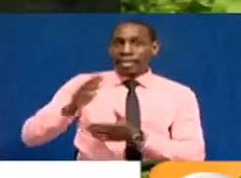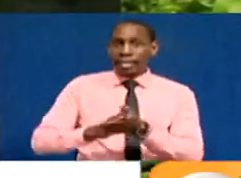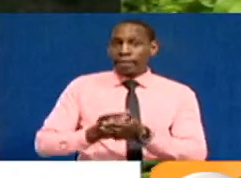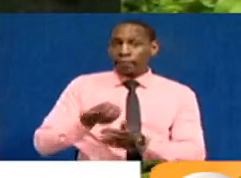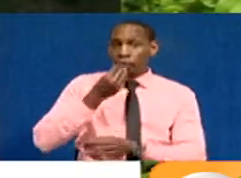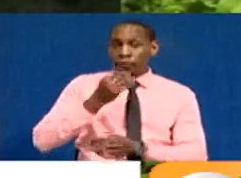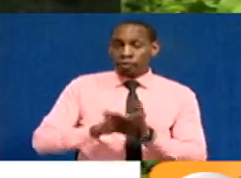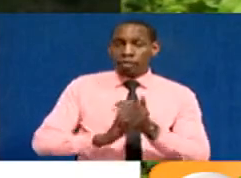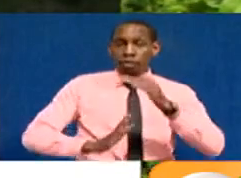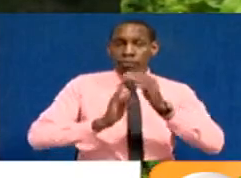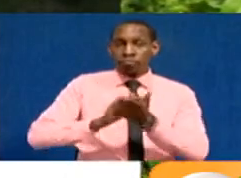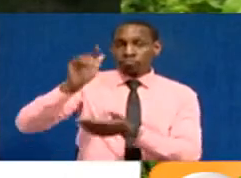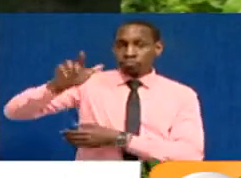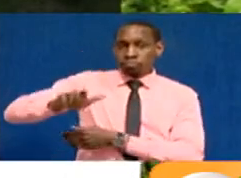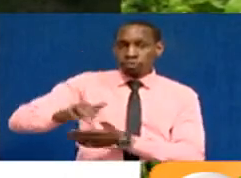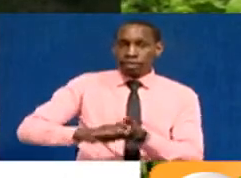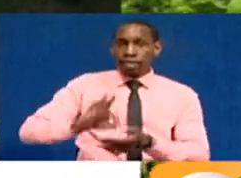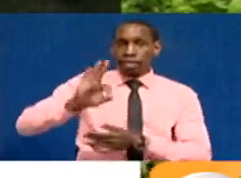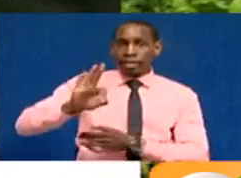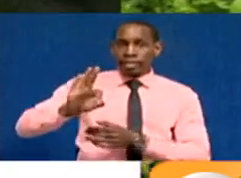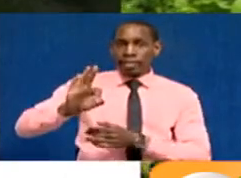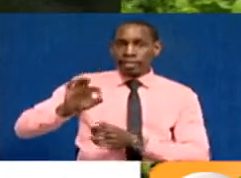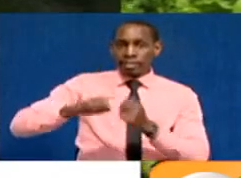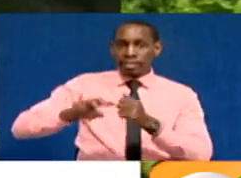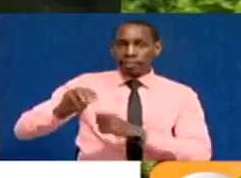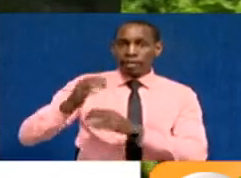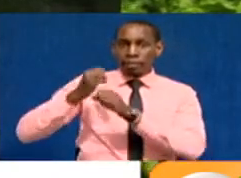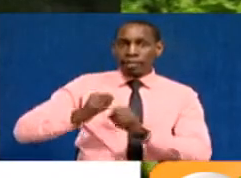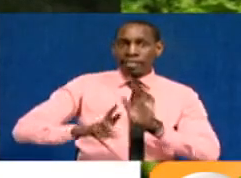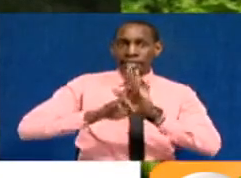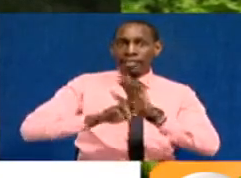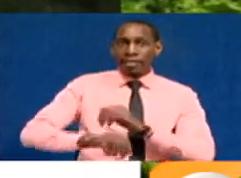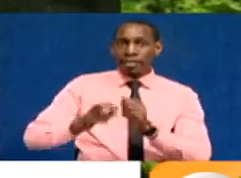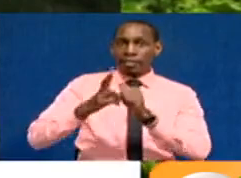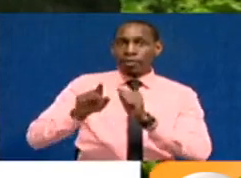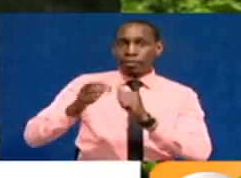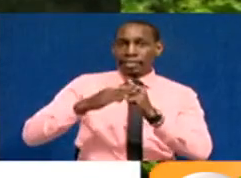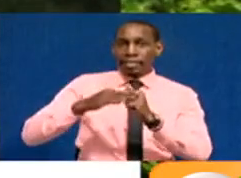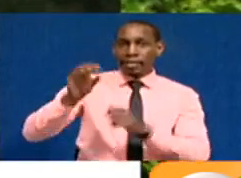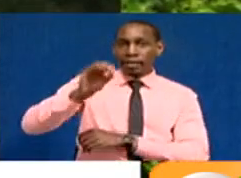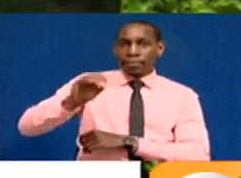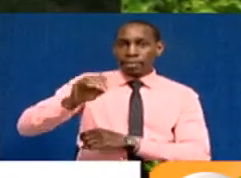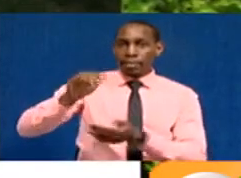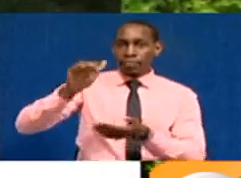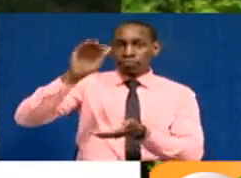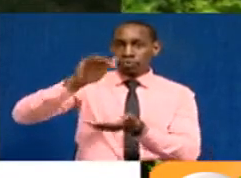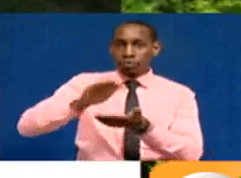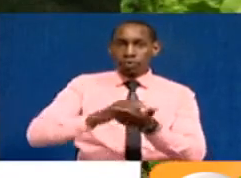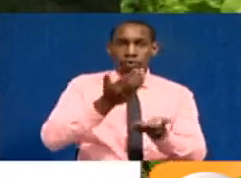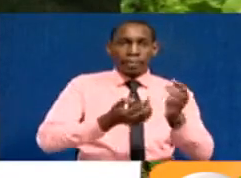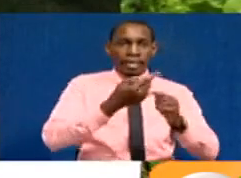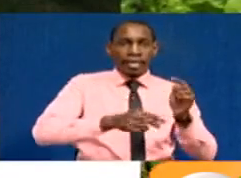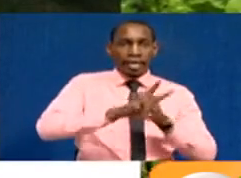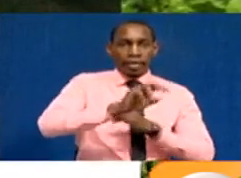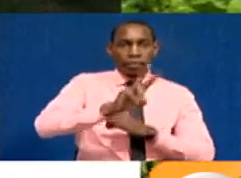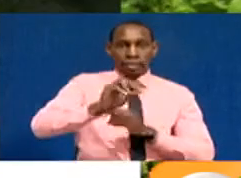staple food, dropped to 36.7 million bags, representing a 12.8% drop when compared to